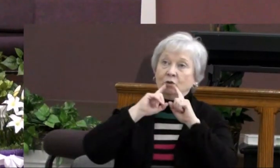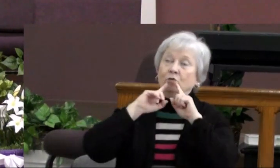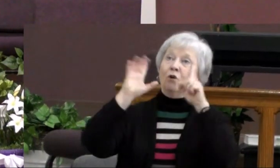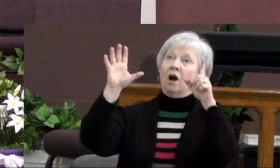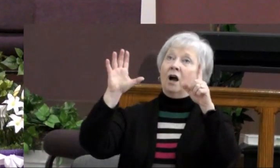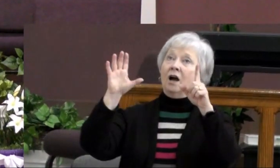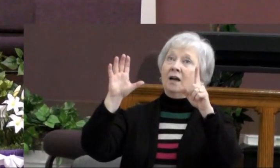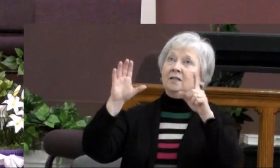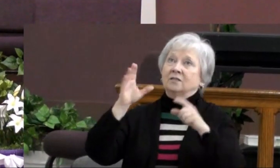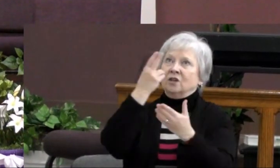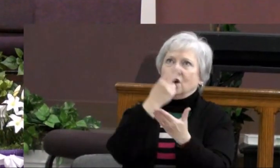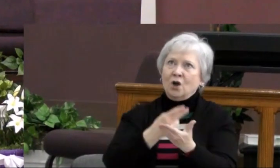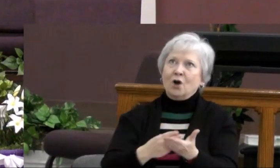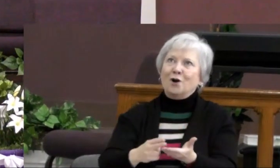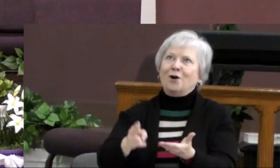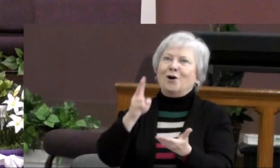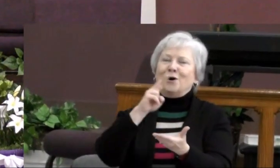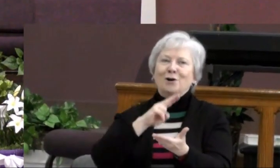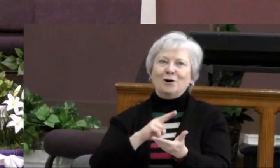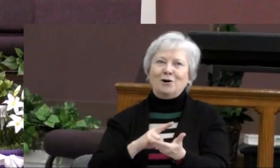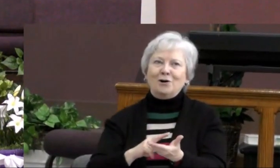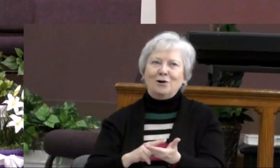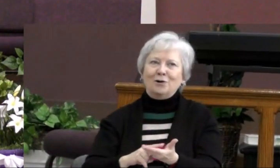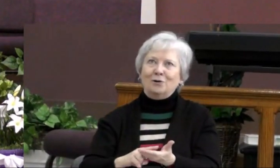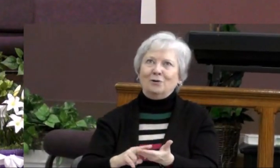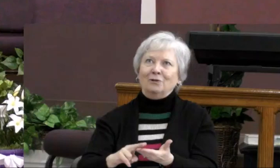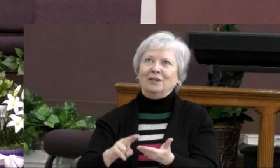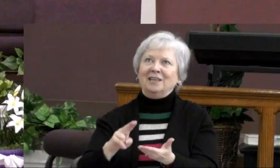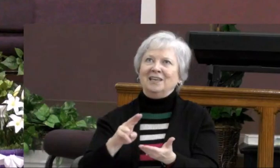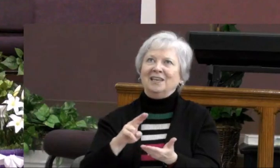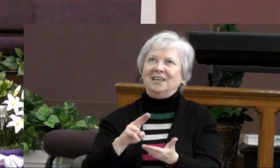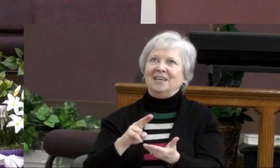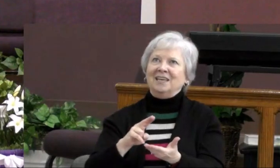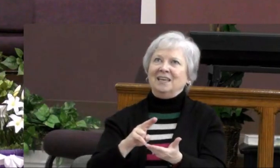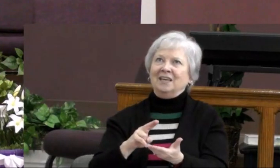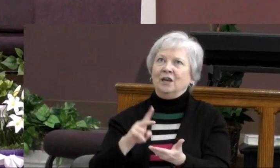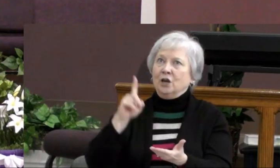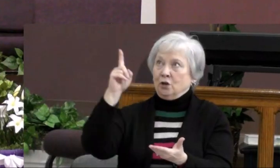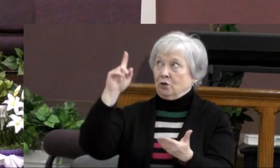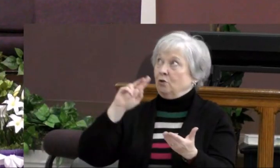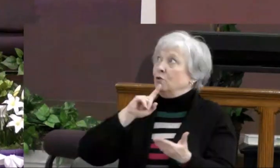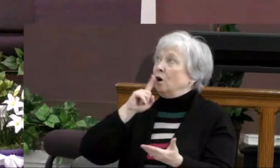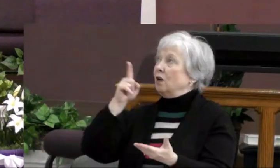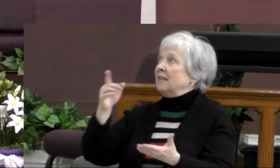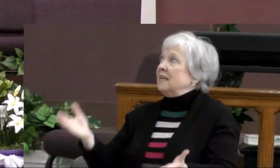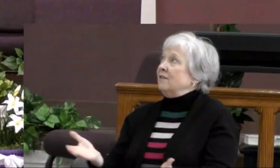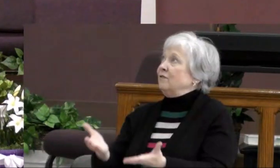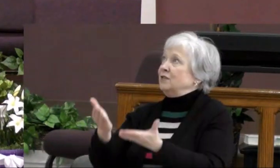Holy,